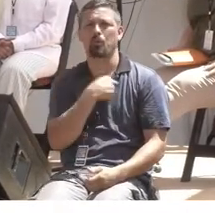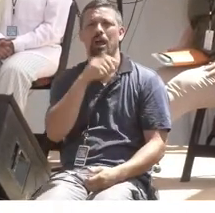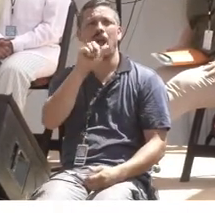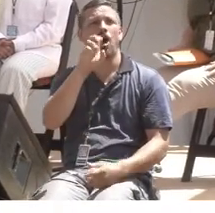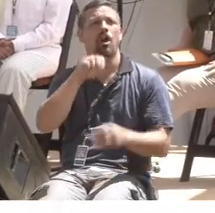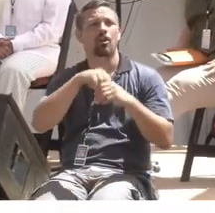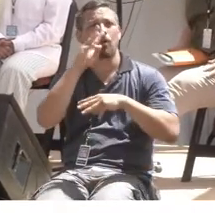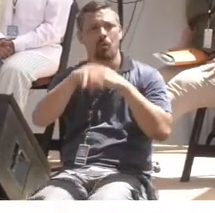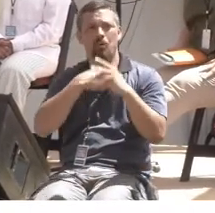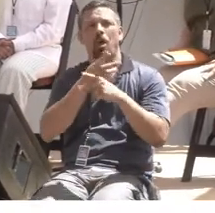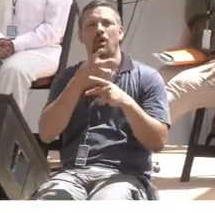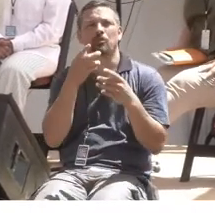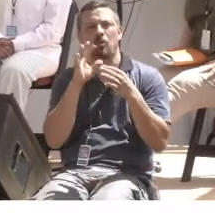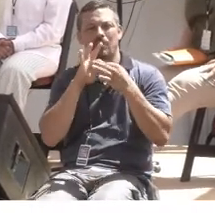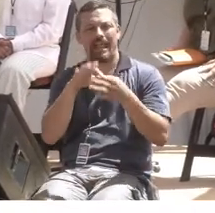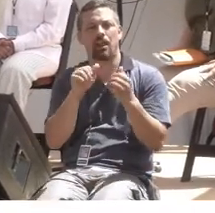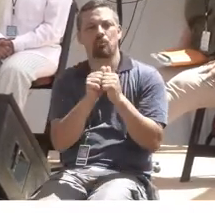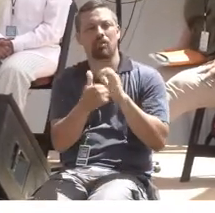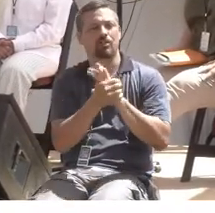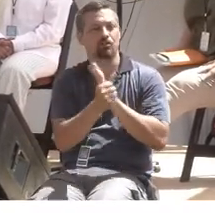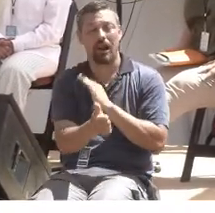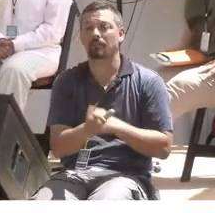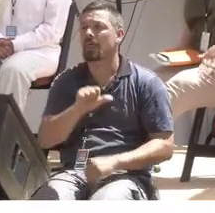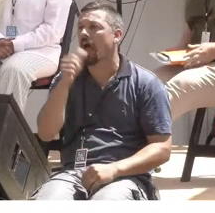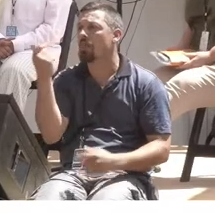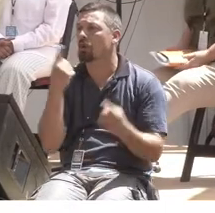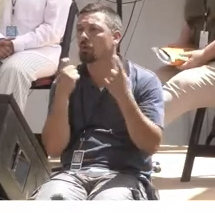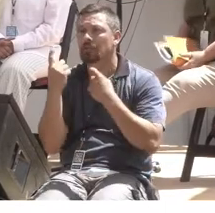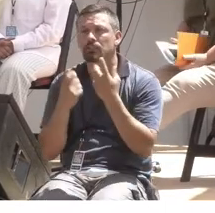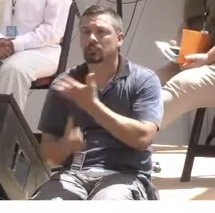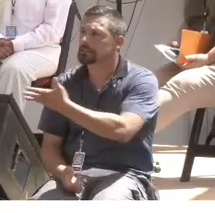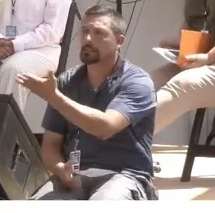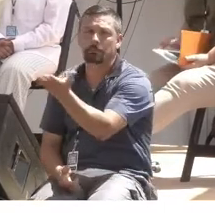comes to craft. Any other questions?